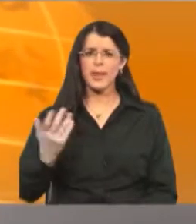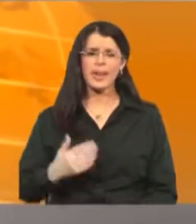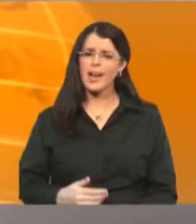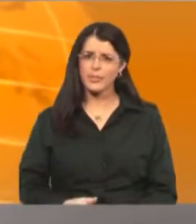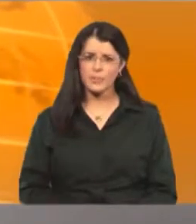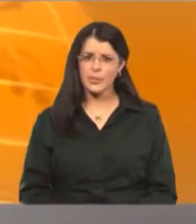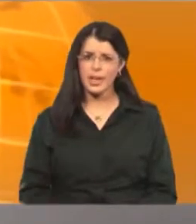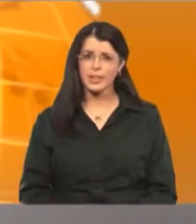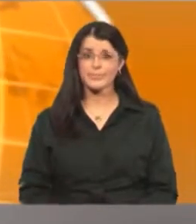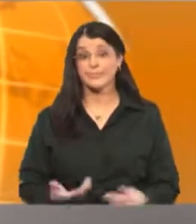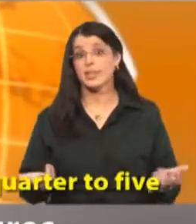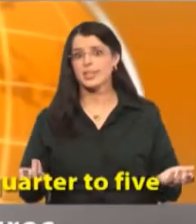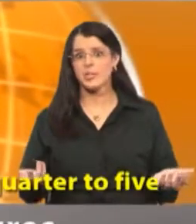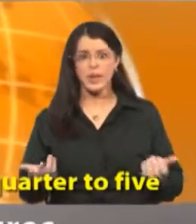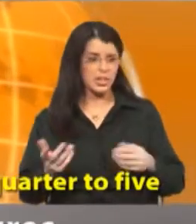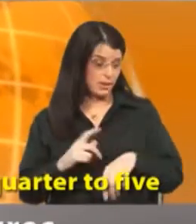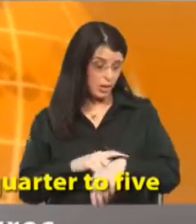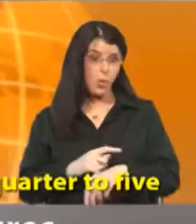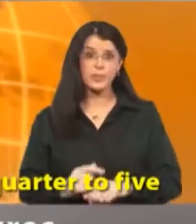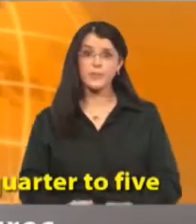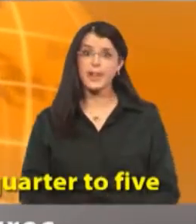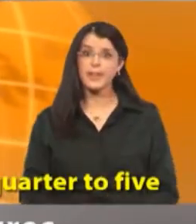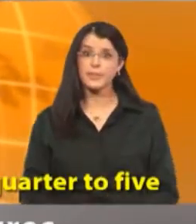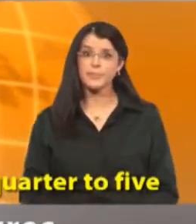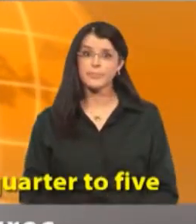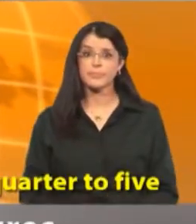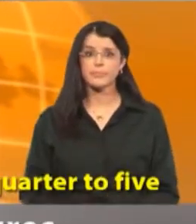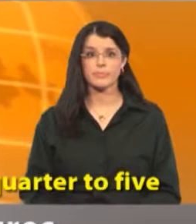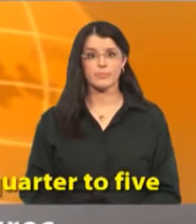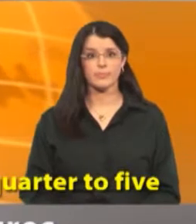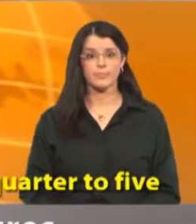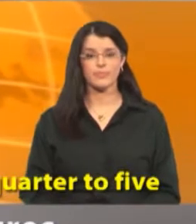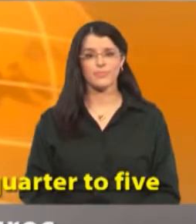When will my coffee be ready? It's already 4:45.